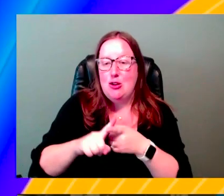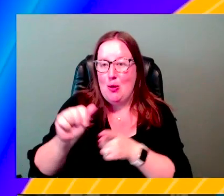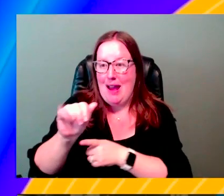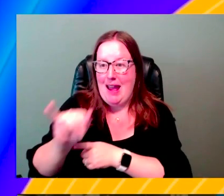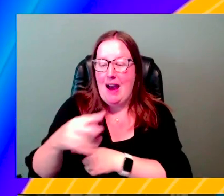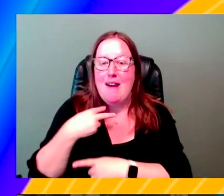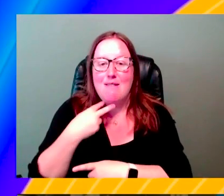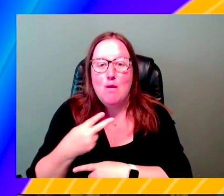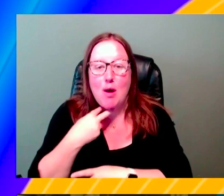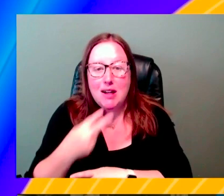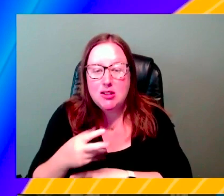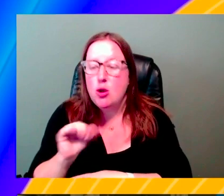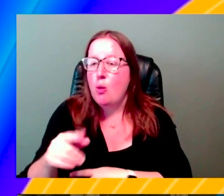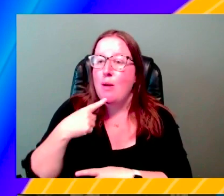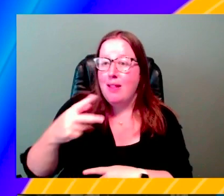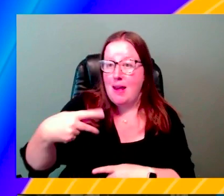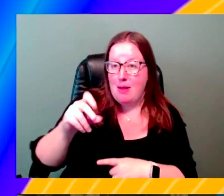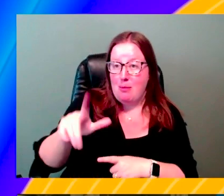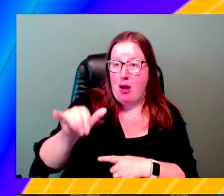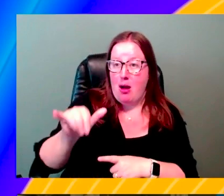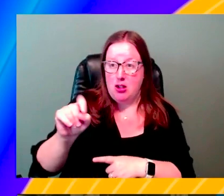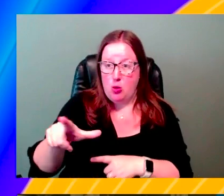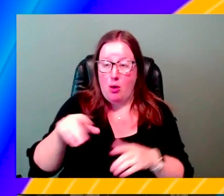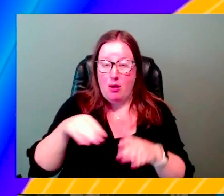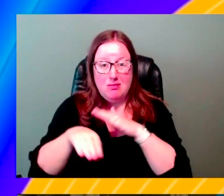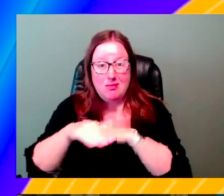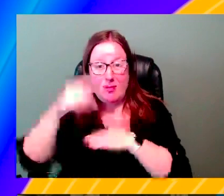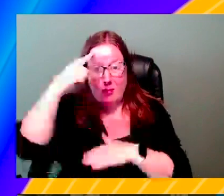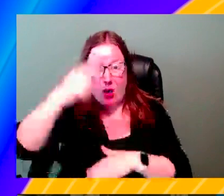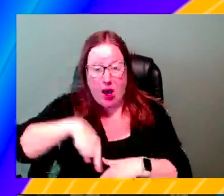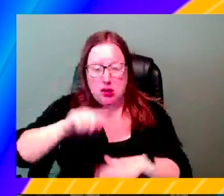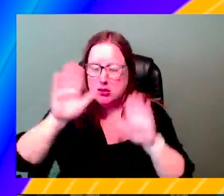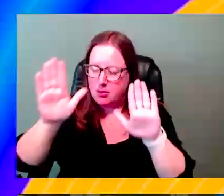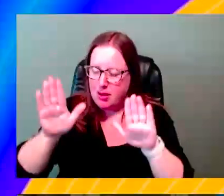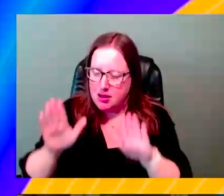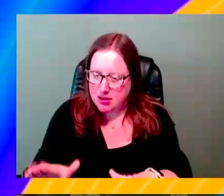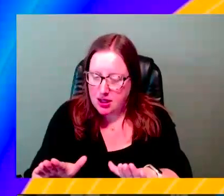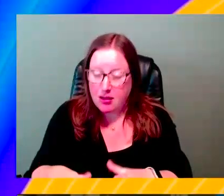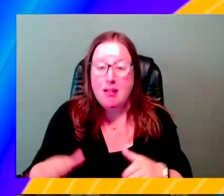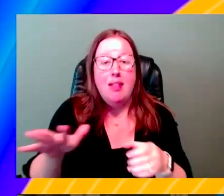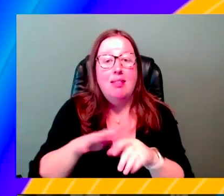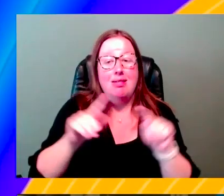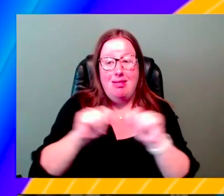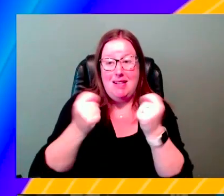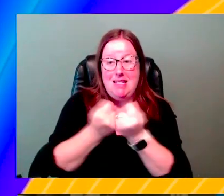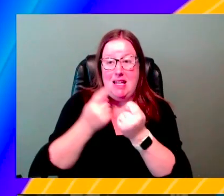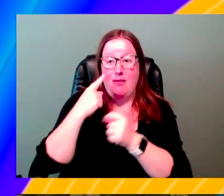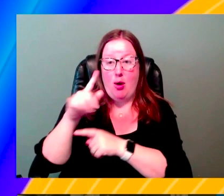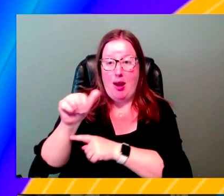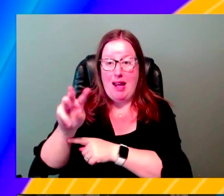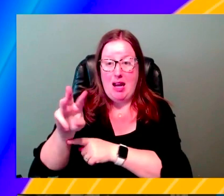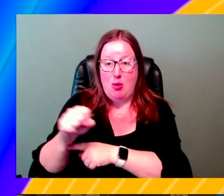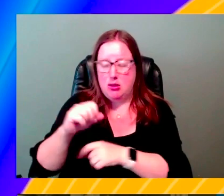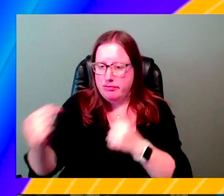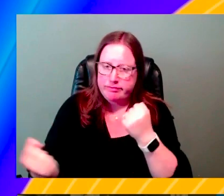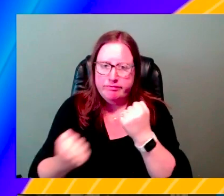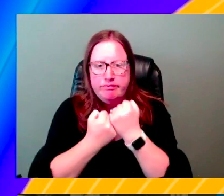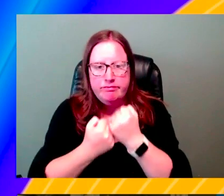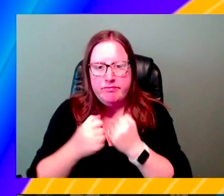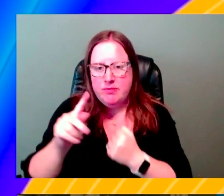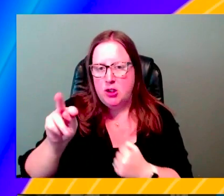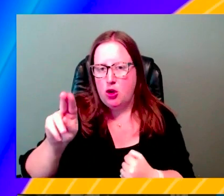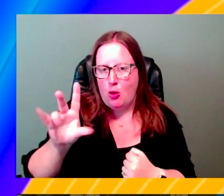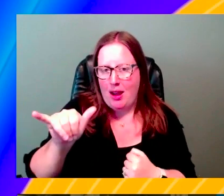have the Poly tool accessible to us has been amazing. And I think also the whole team at AWS has been so supportive of Krikey and has given us access to